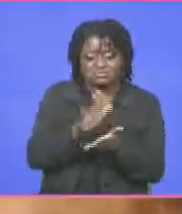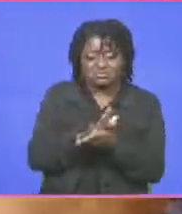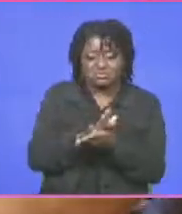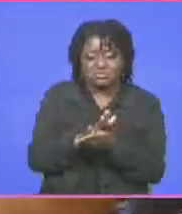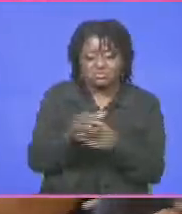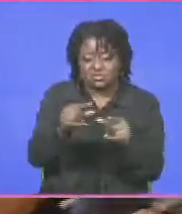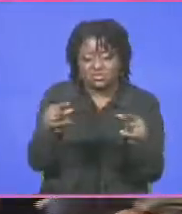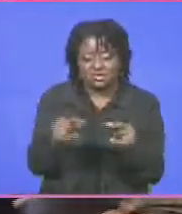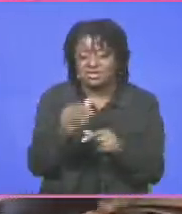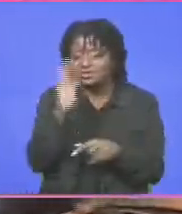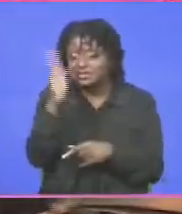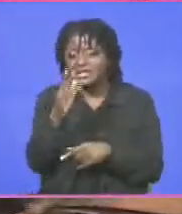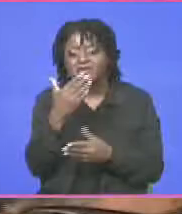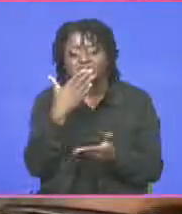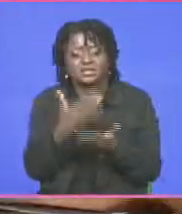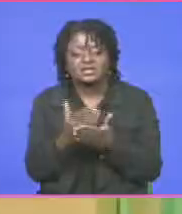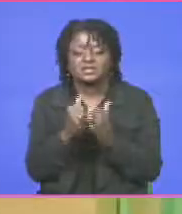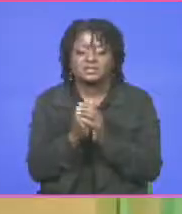good.